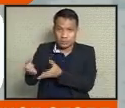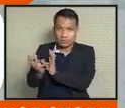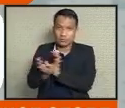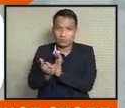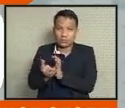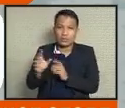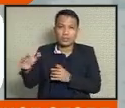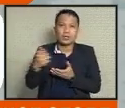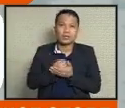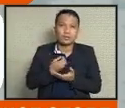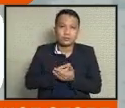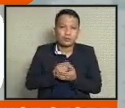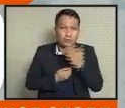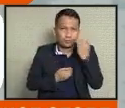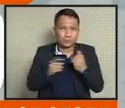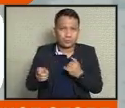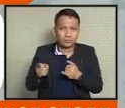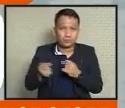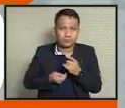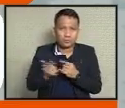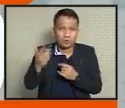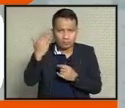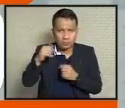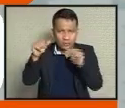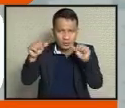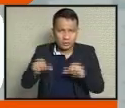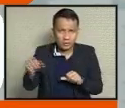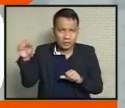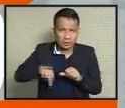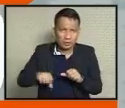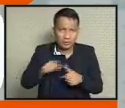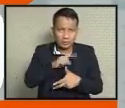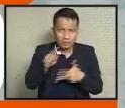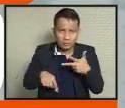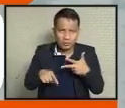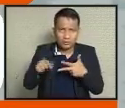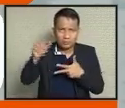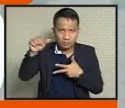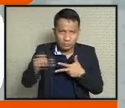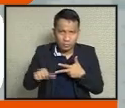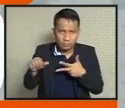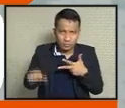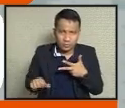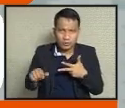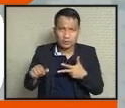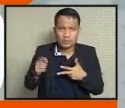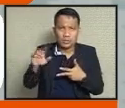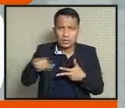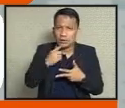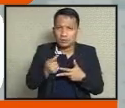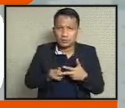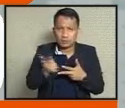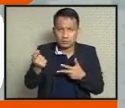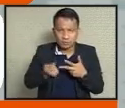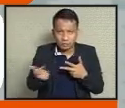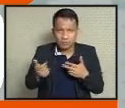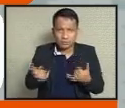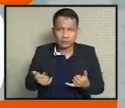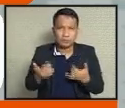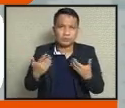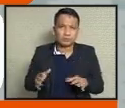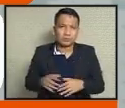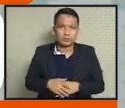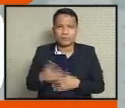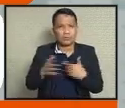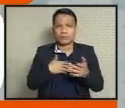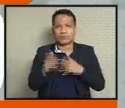from YouTube, so why don't you take that down? Yung pong tatlong post na malaswa. I will take it down now. Now. It doesn't matter to